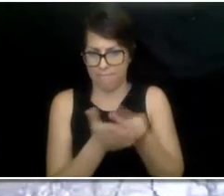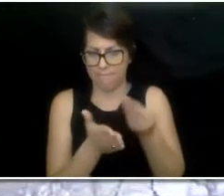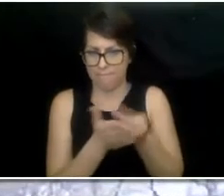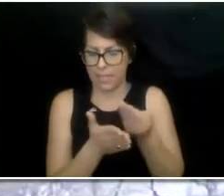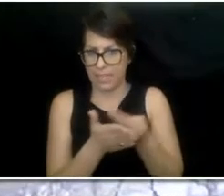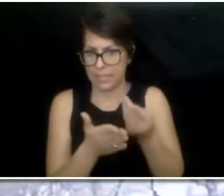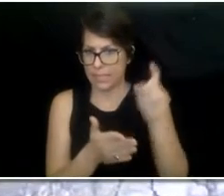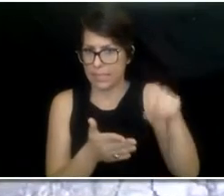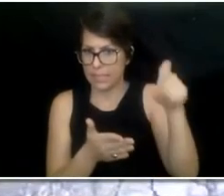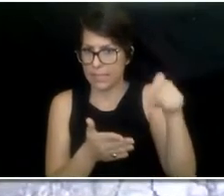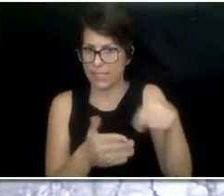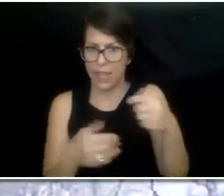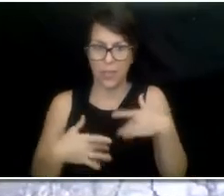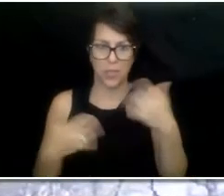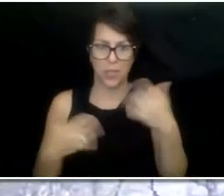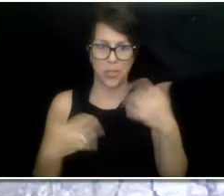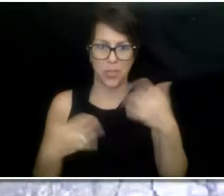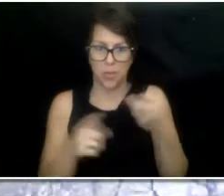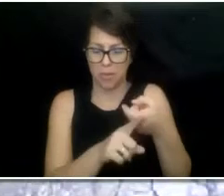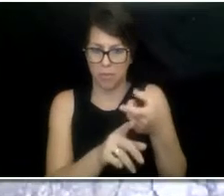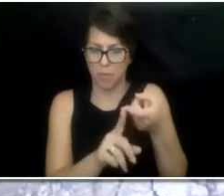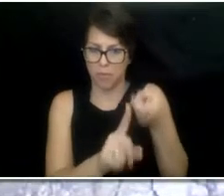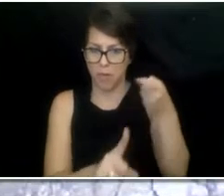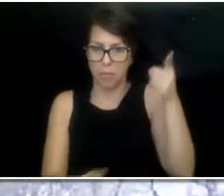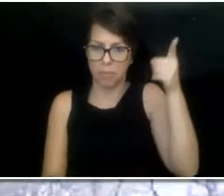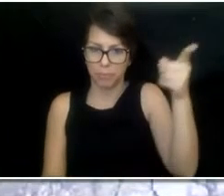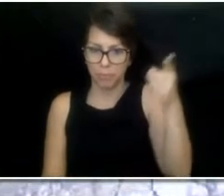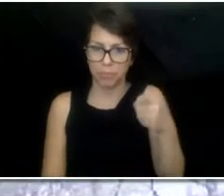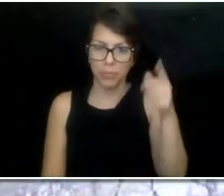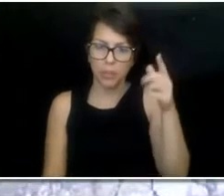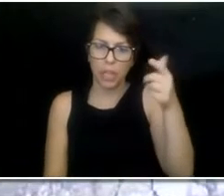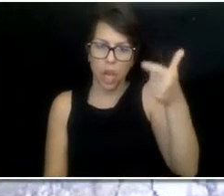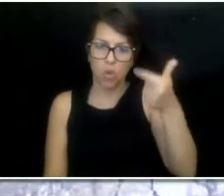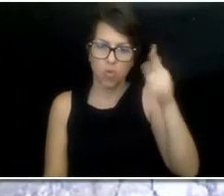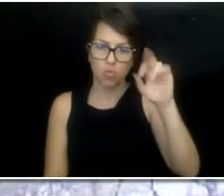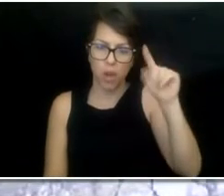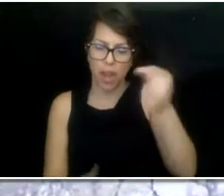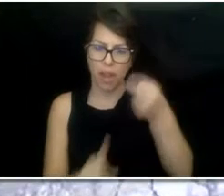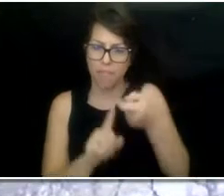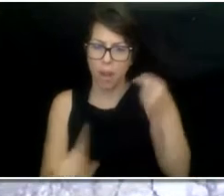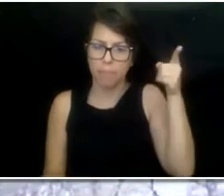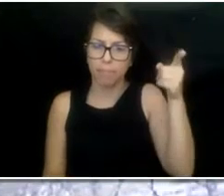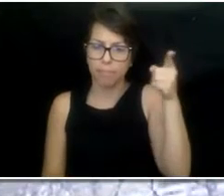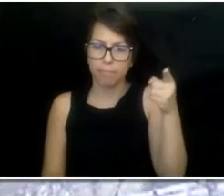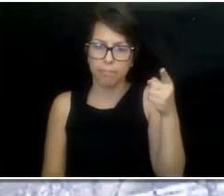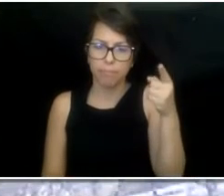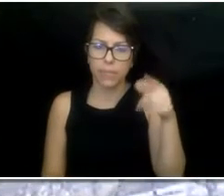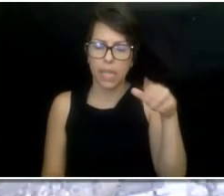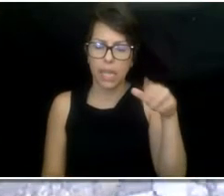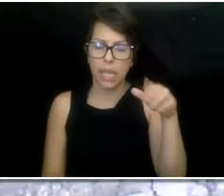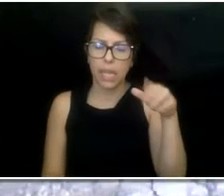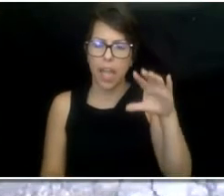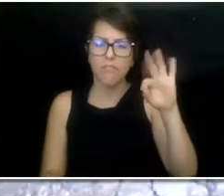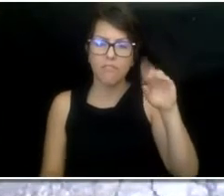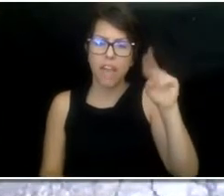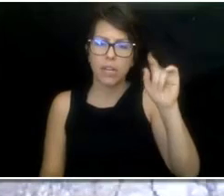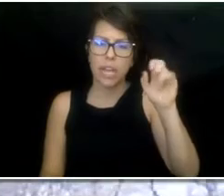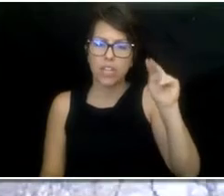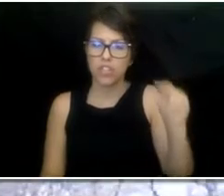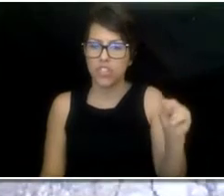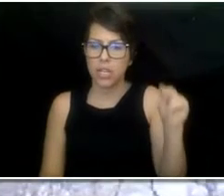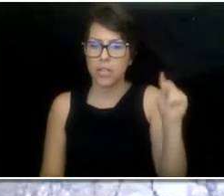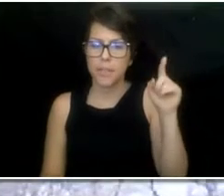Carter Foundation which was secured by the mayor's fund uh the the mayor's fund to advance New York to